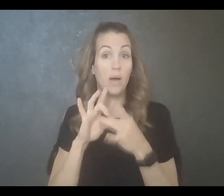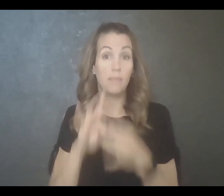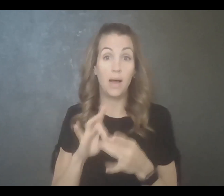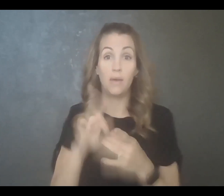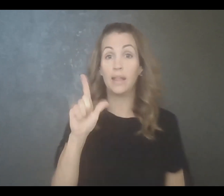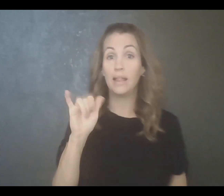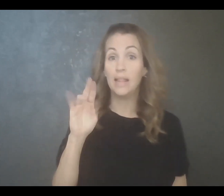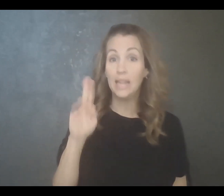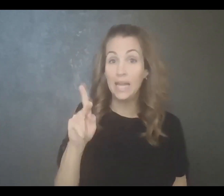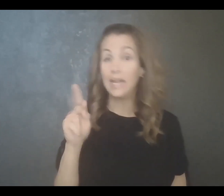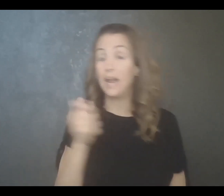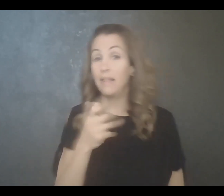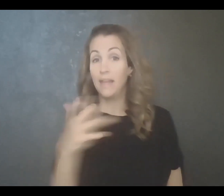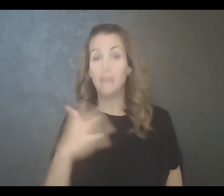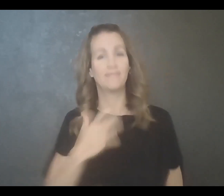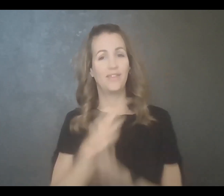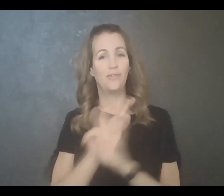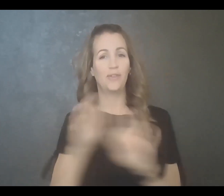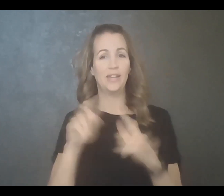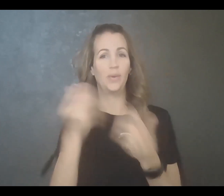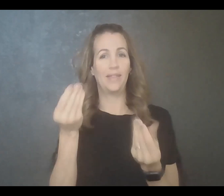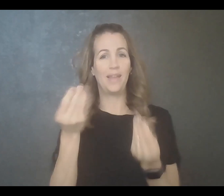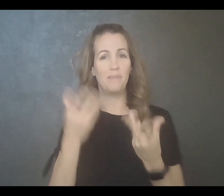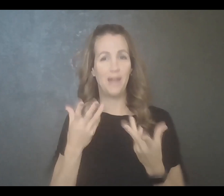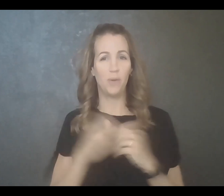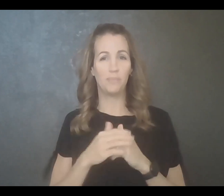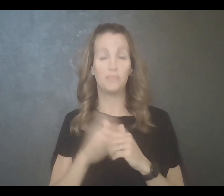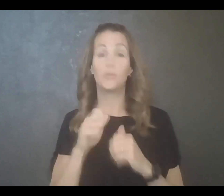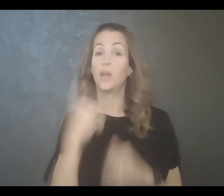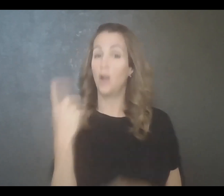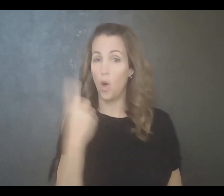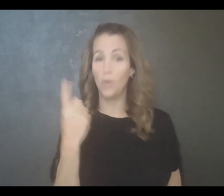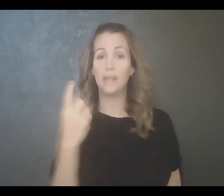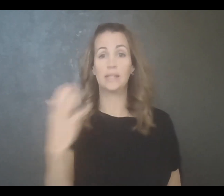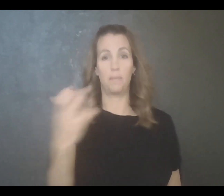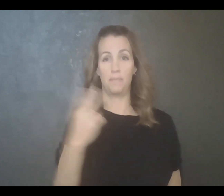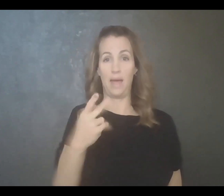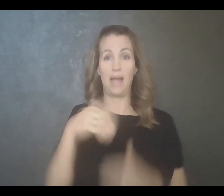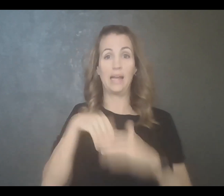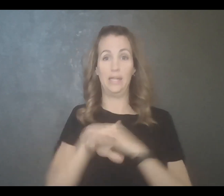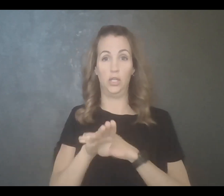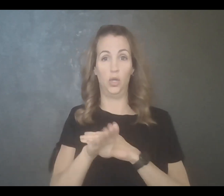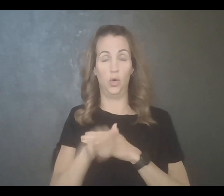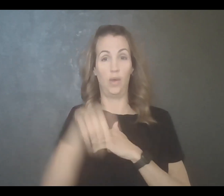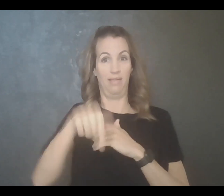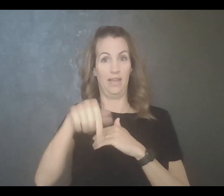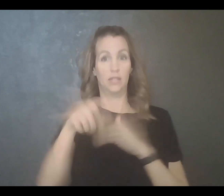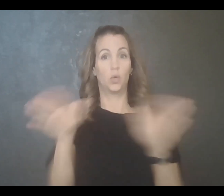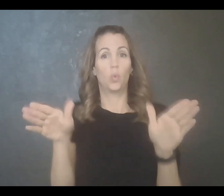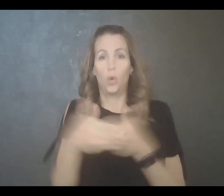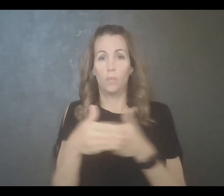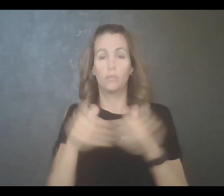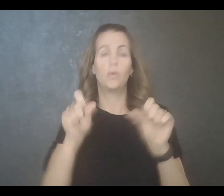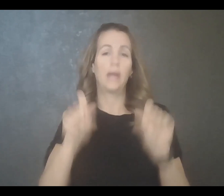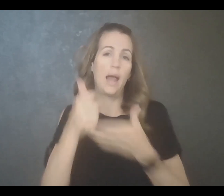feel free to just let me know. Also know that you can always choose to come back into this main room and we can help